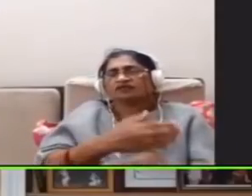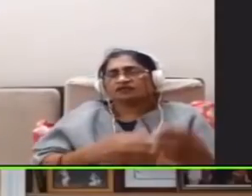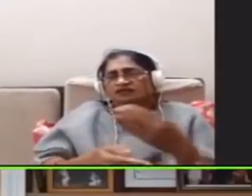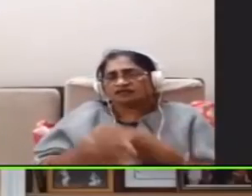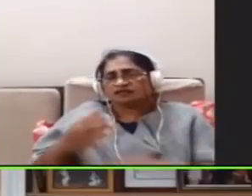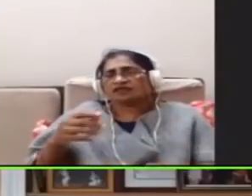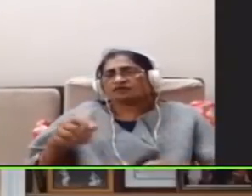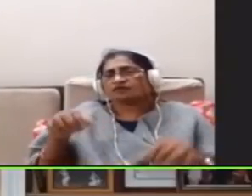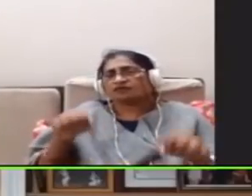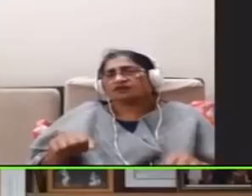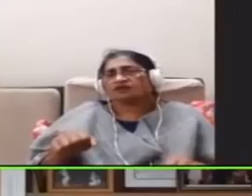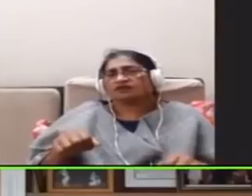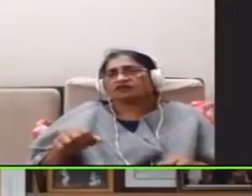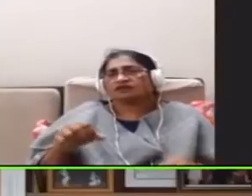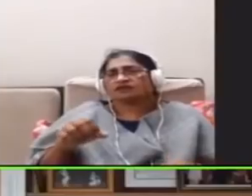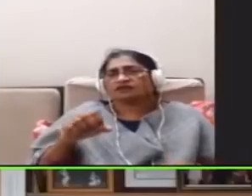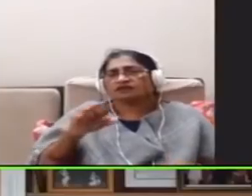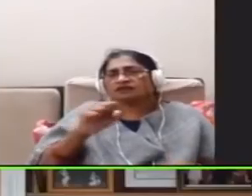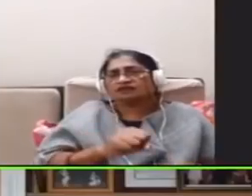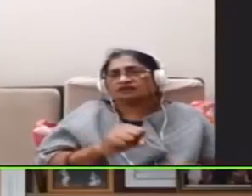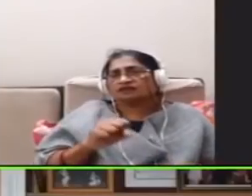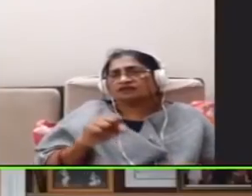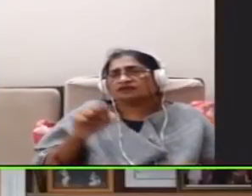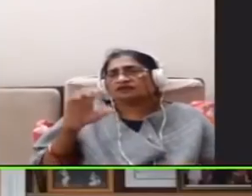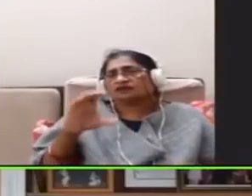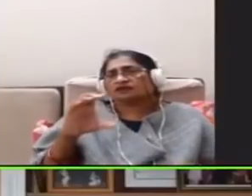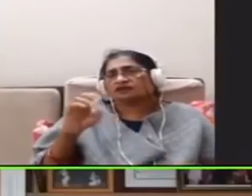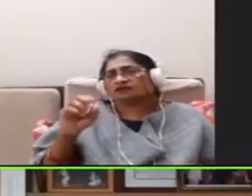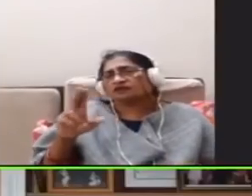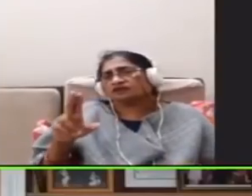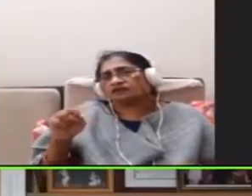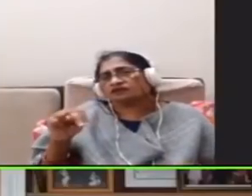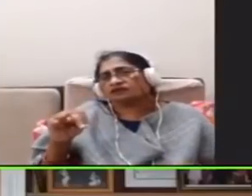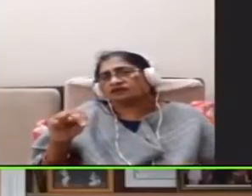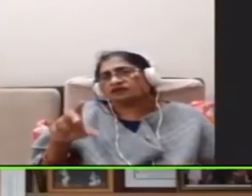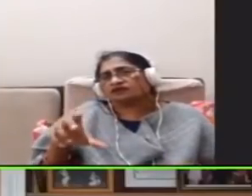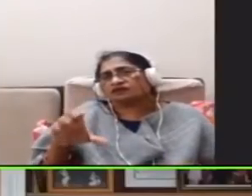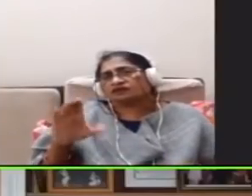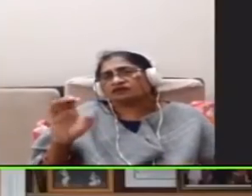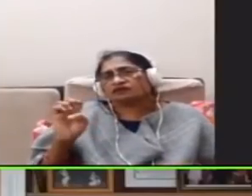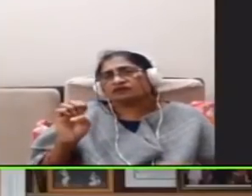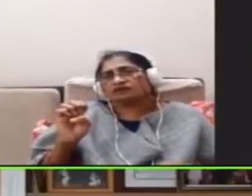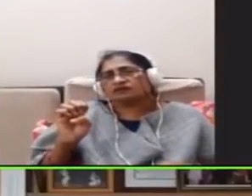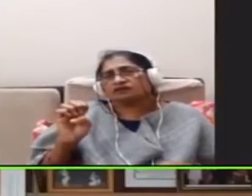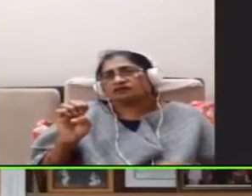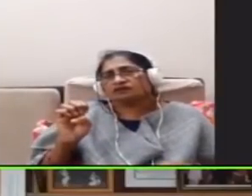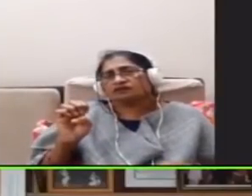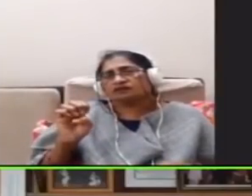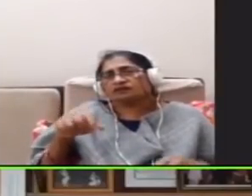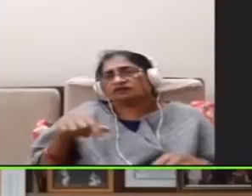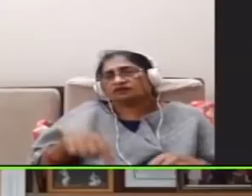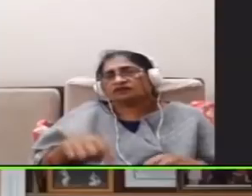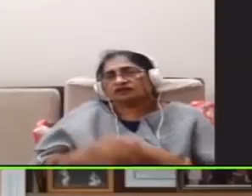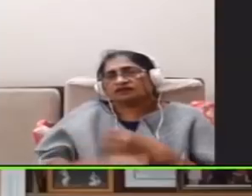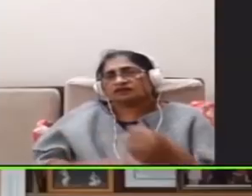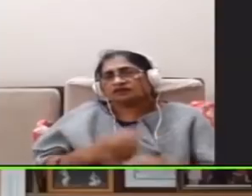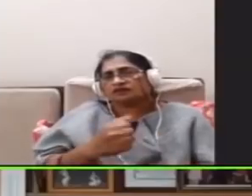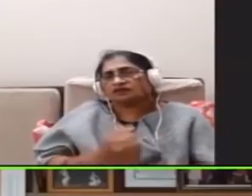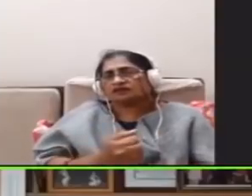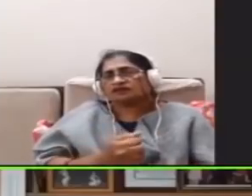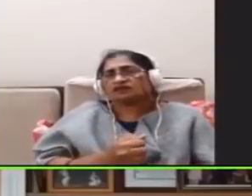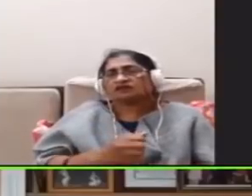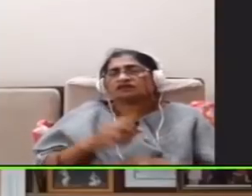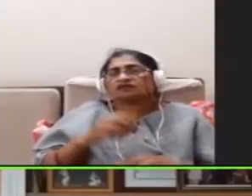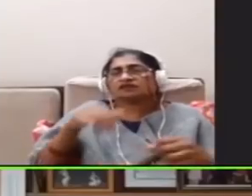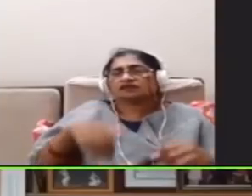state councils, even not just in the New Jersey Council of the Arts. I was just mentioning to you about this year, during the COVID pandemic time, I was